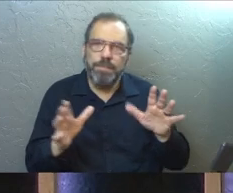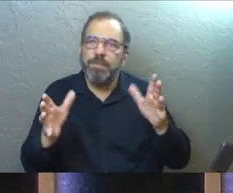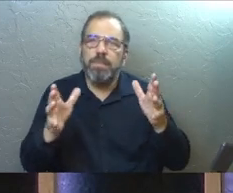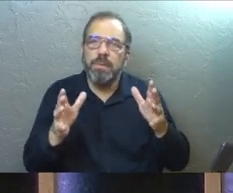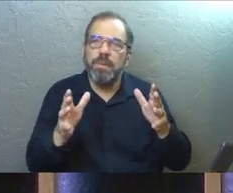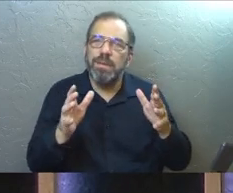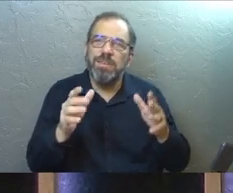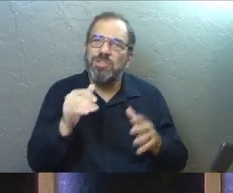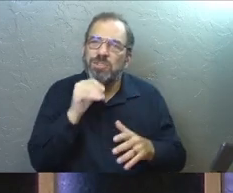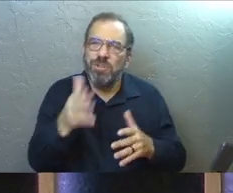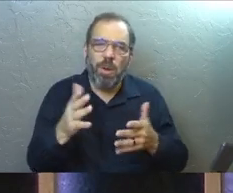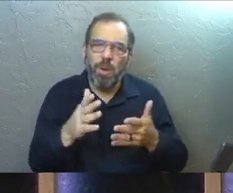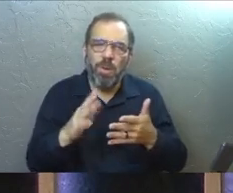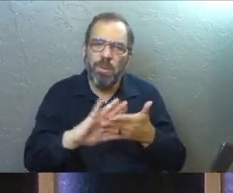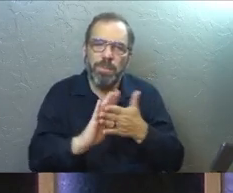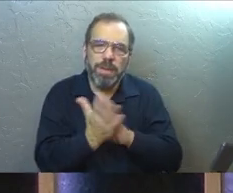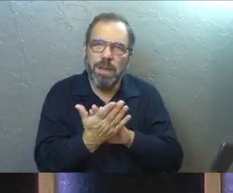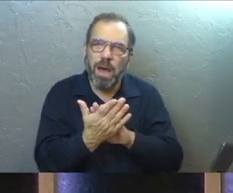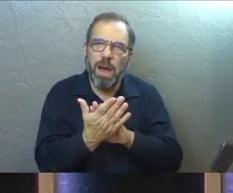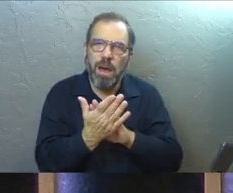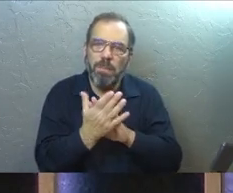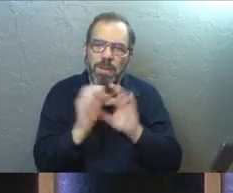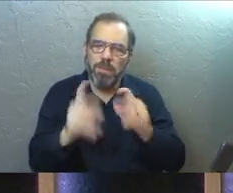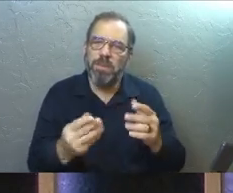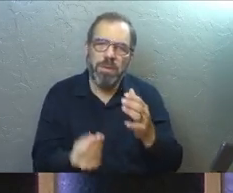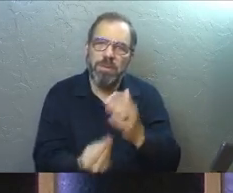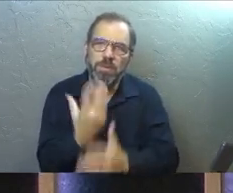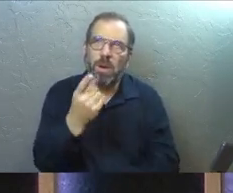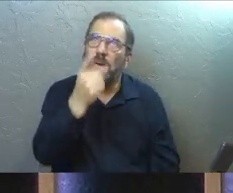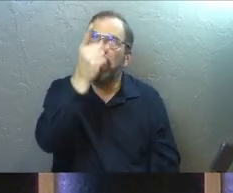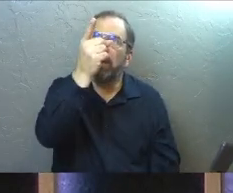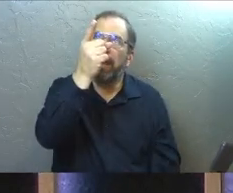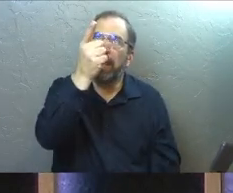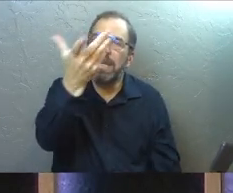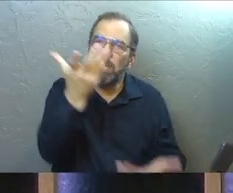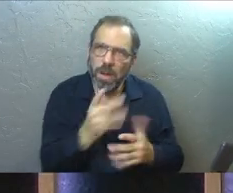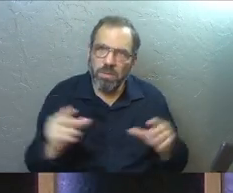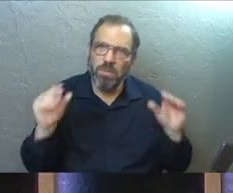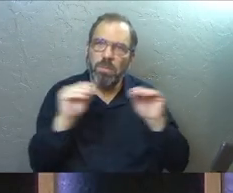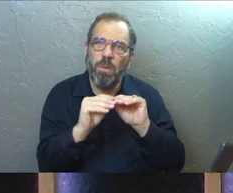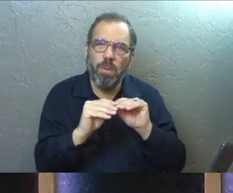you don't bring the opportunity for growth to yourself. It's just not what God wants for you.